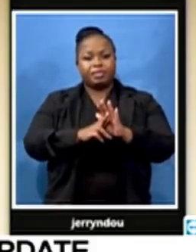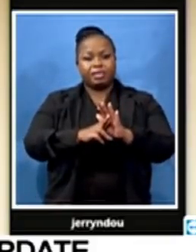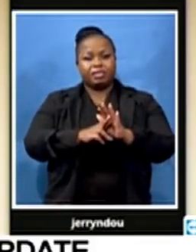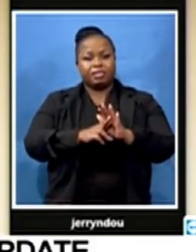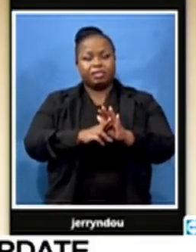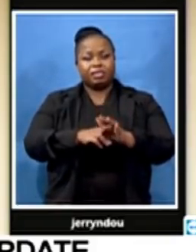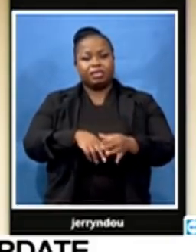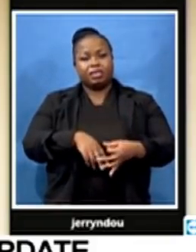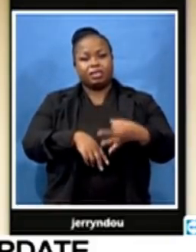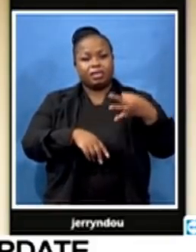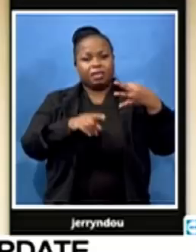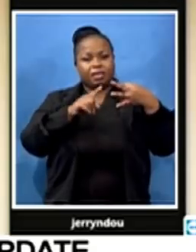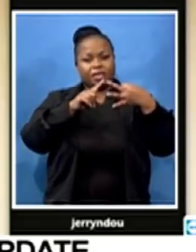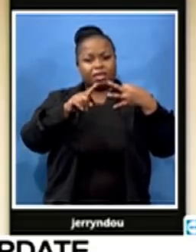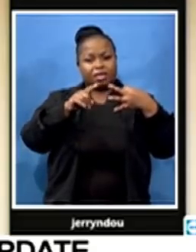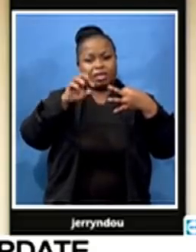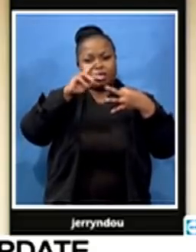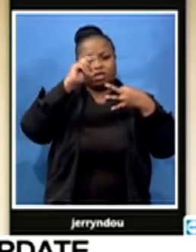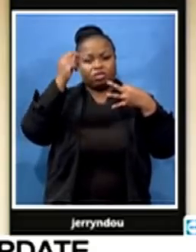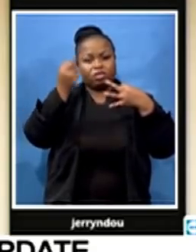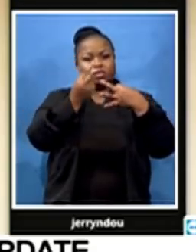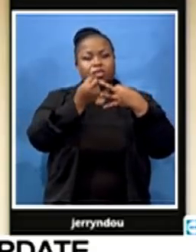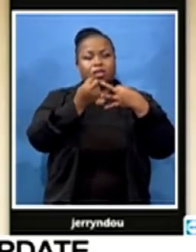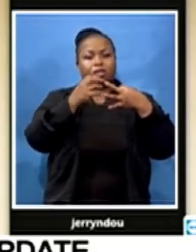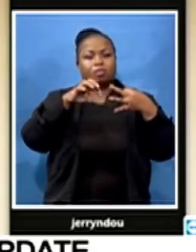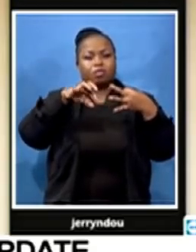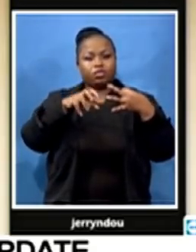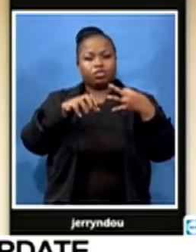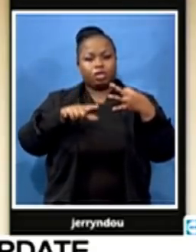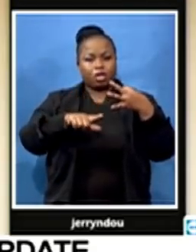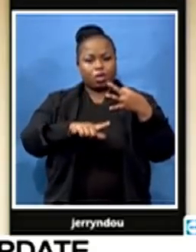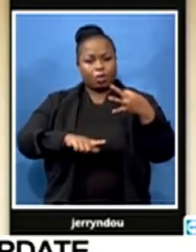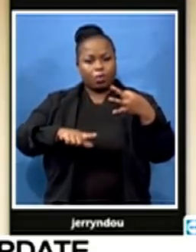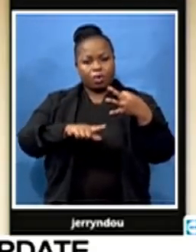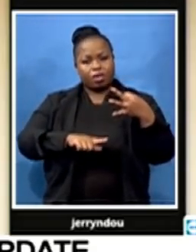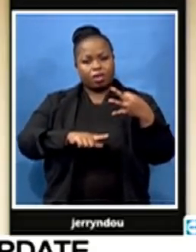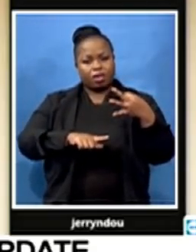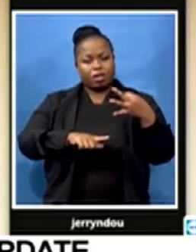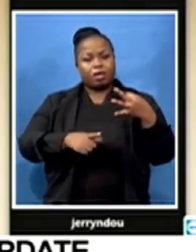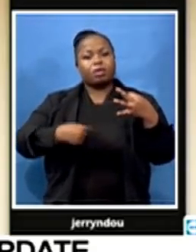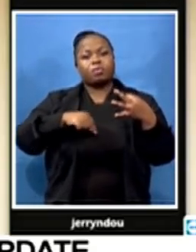with regard to oversight and accountability.